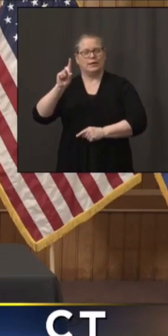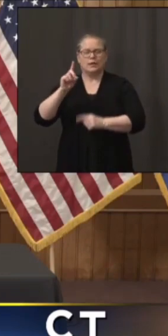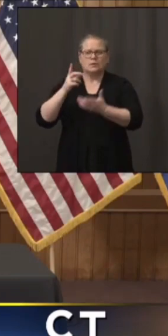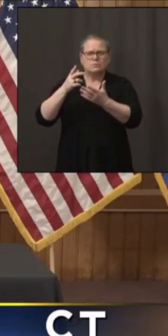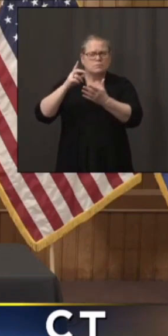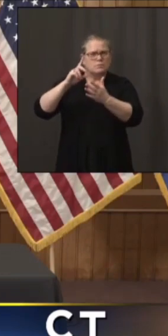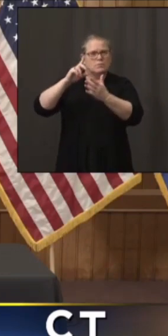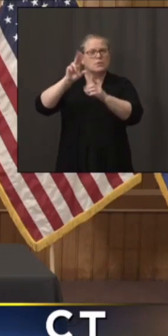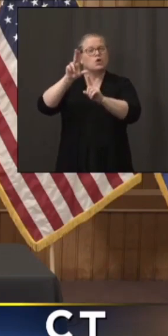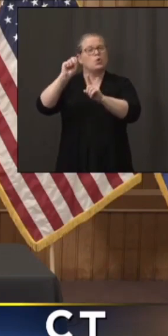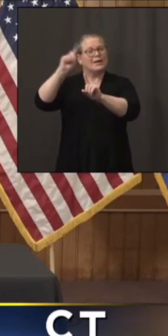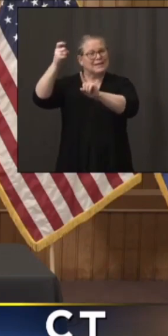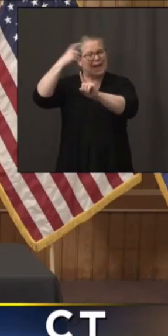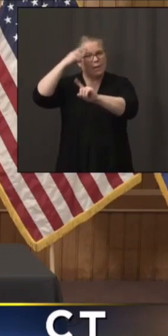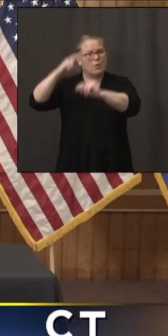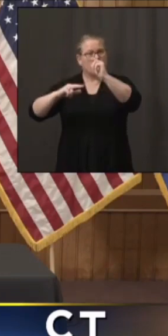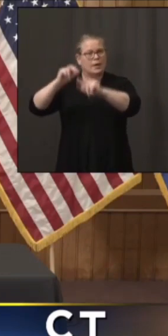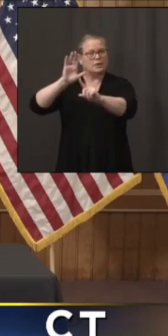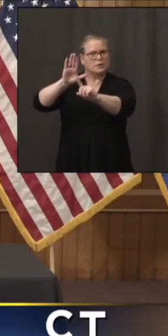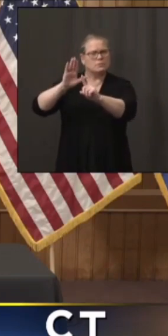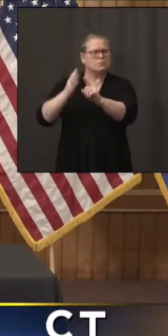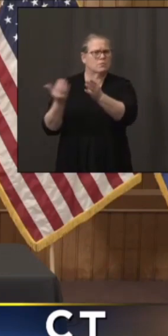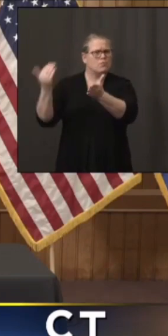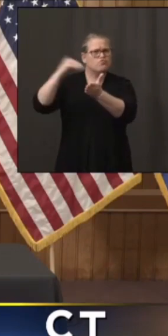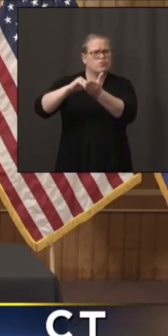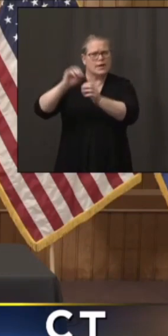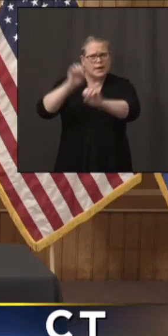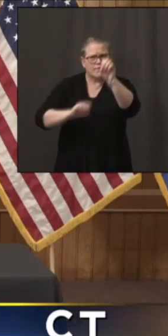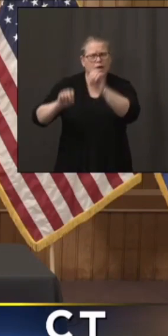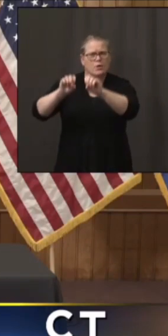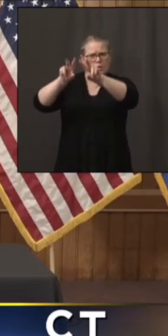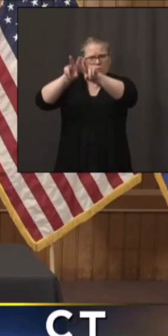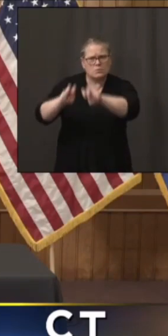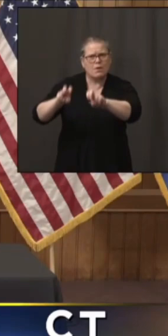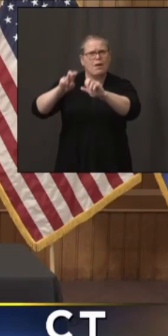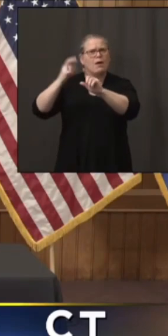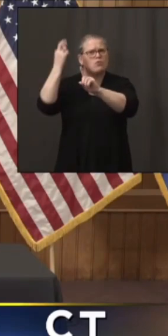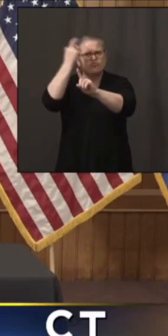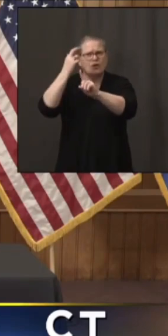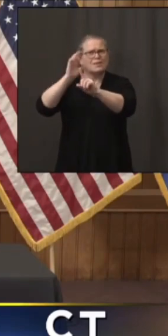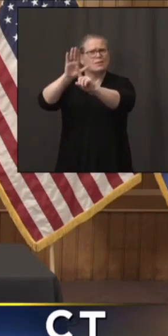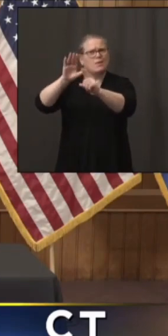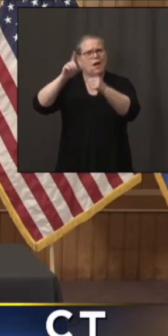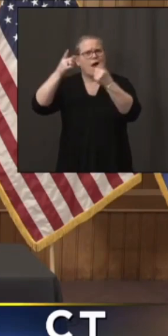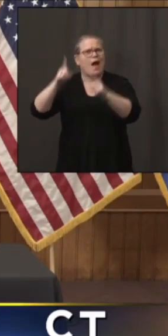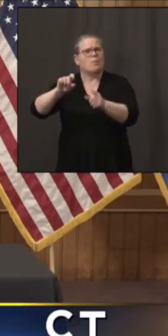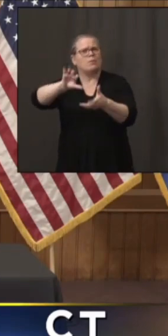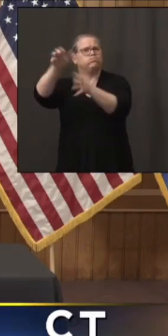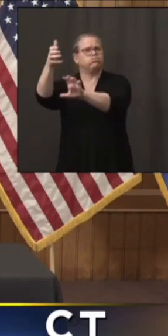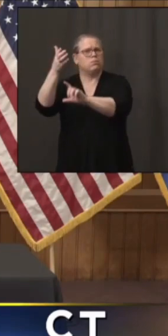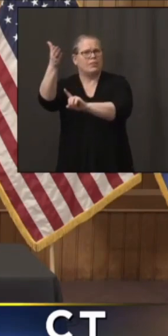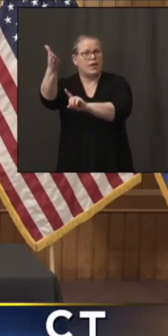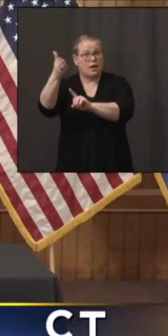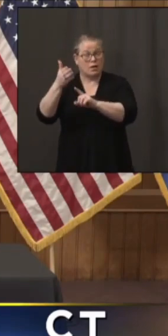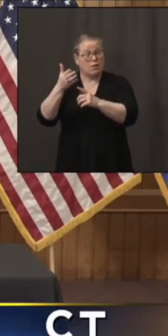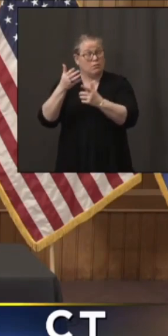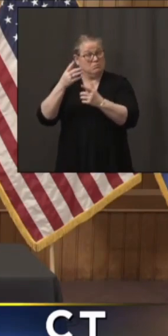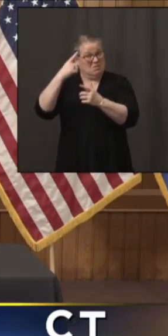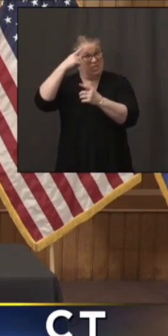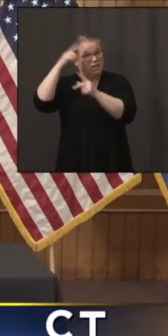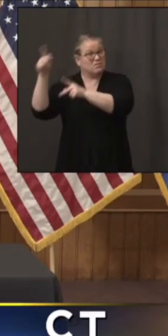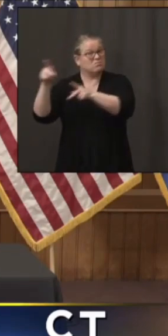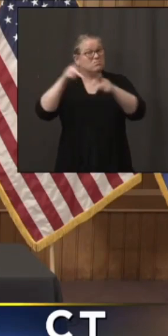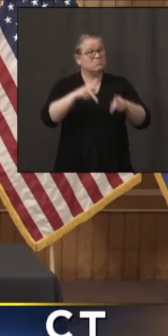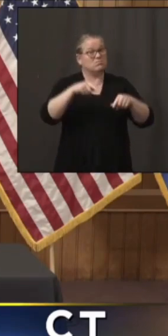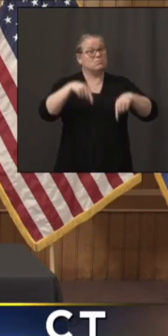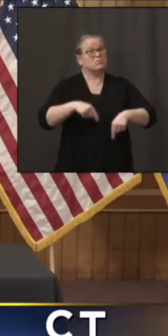that crossed your mind to reevaluate how security at the Hartford Capitol works, and if there should